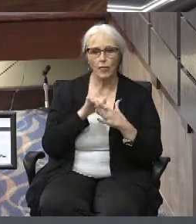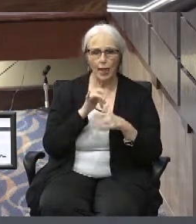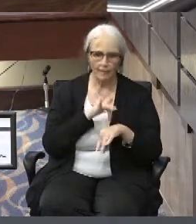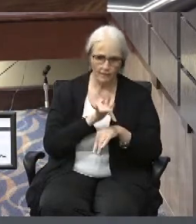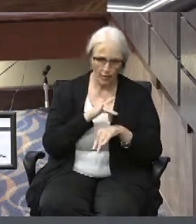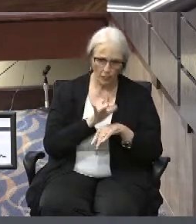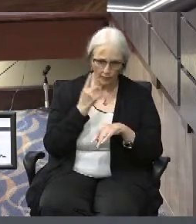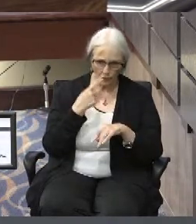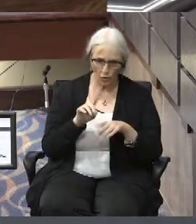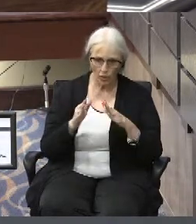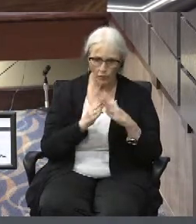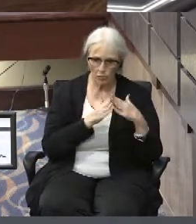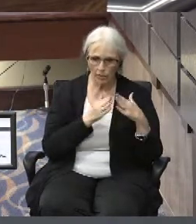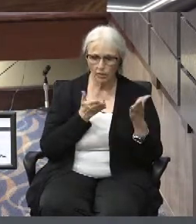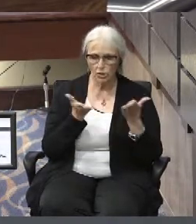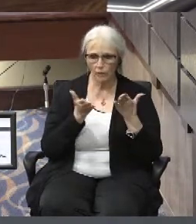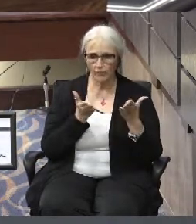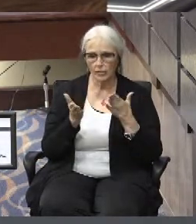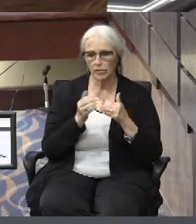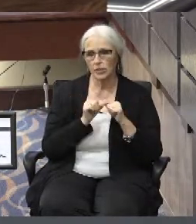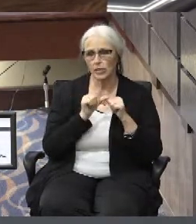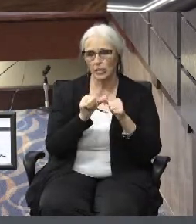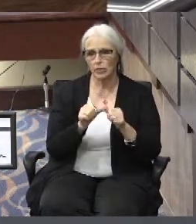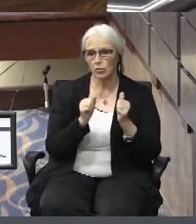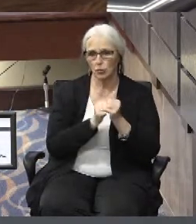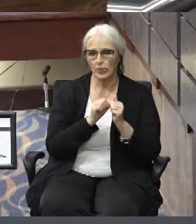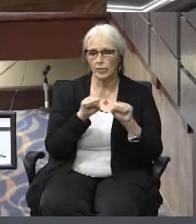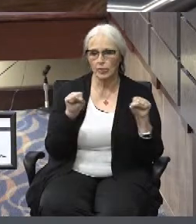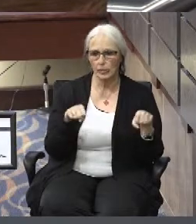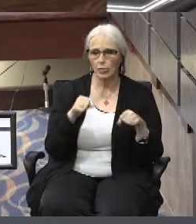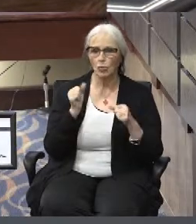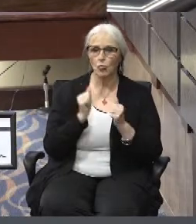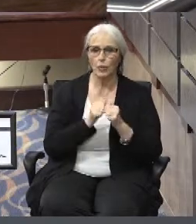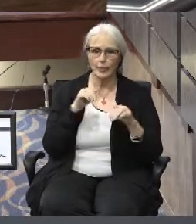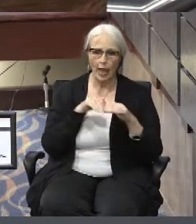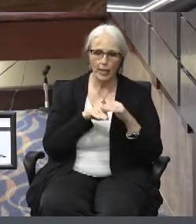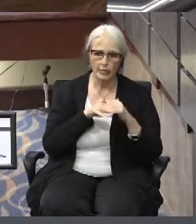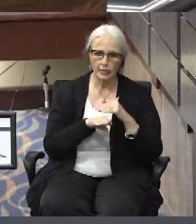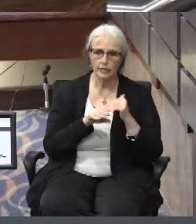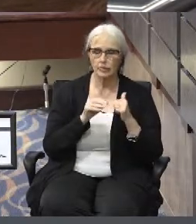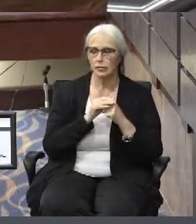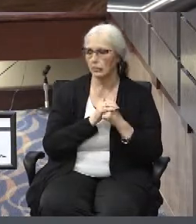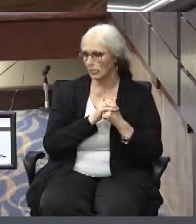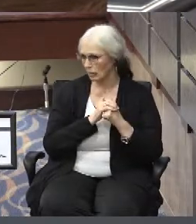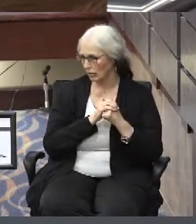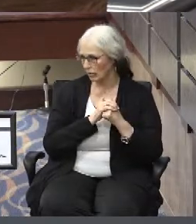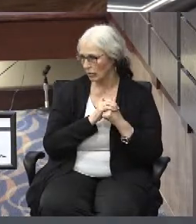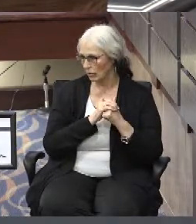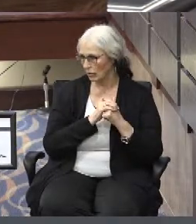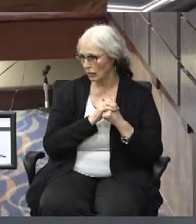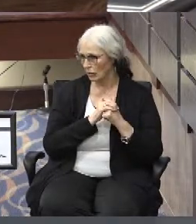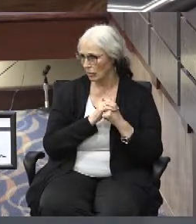community facilities and services, including the road system, providing access to the proposed use are adequate for the proposed use.